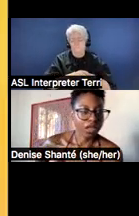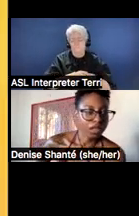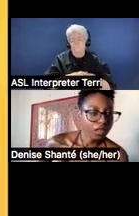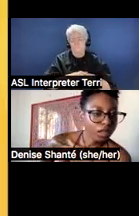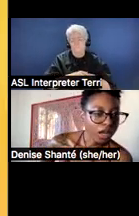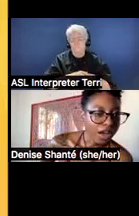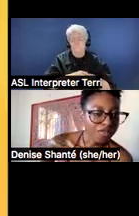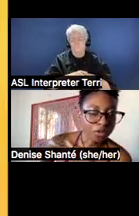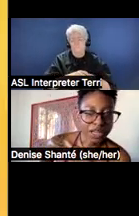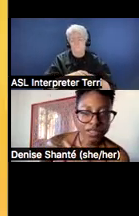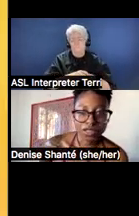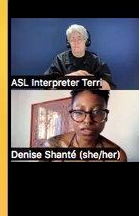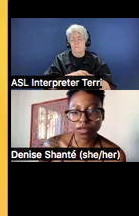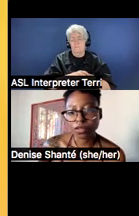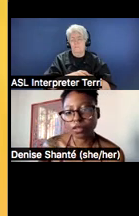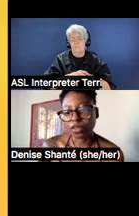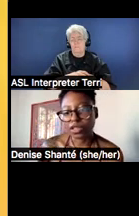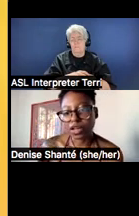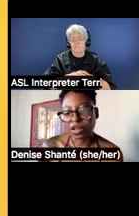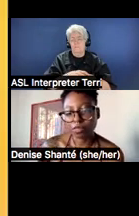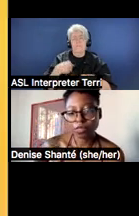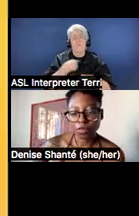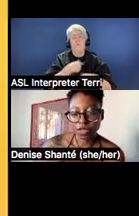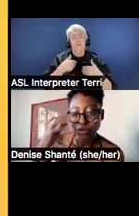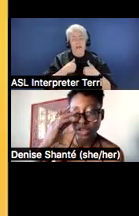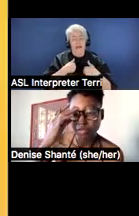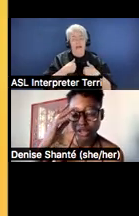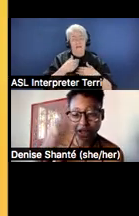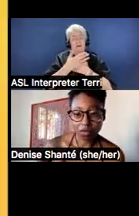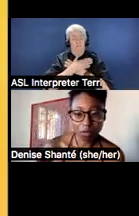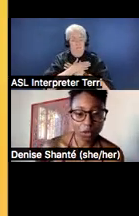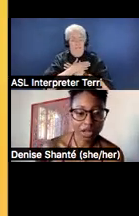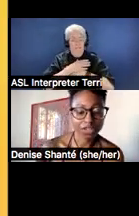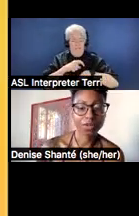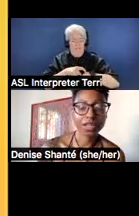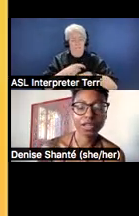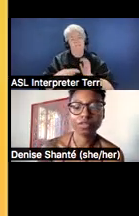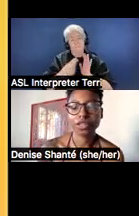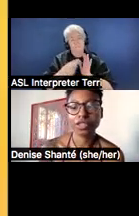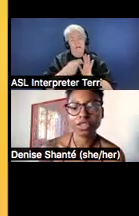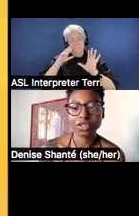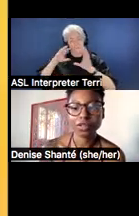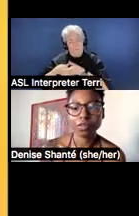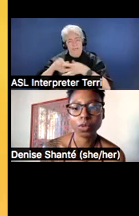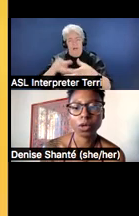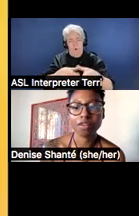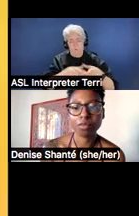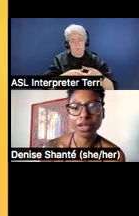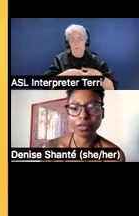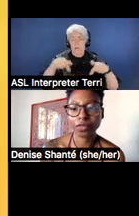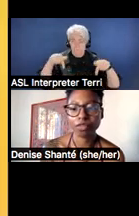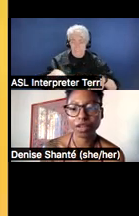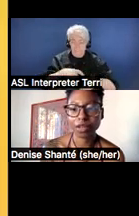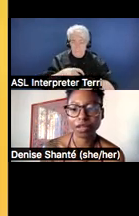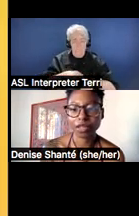We have breaks this time. Sometimes we have breakout rooms. We're not doing that for this session, but we will have a